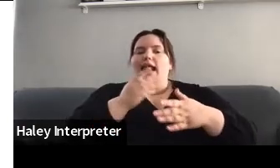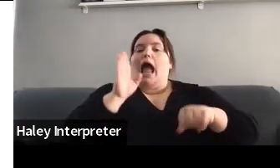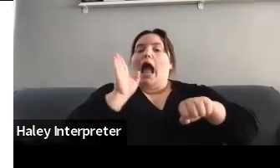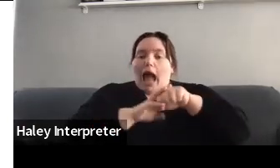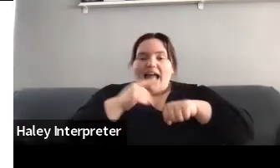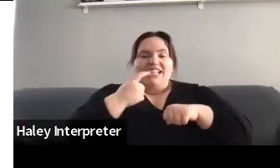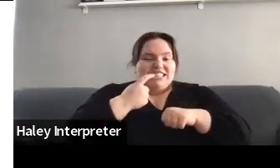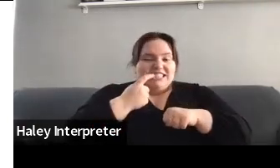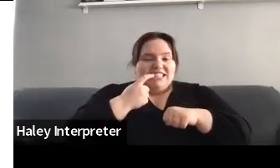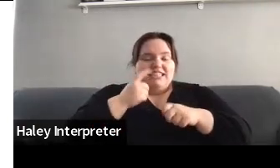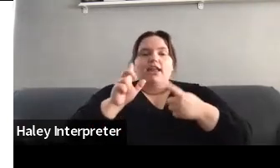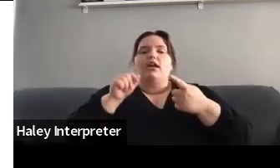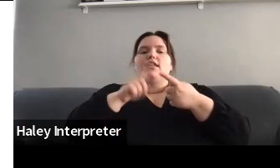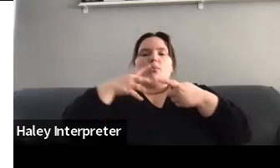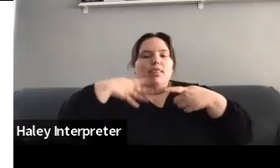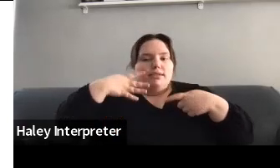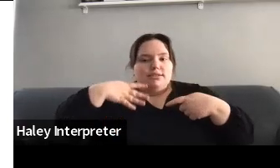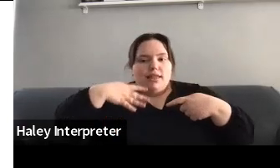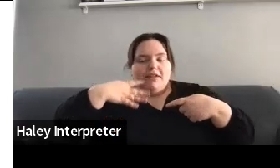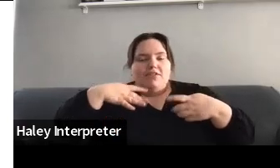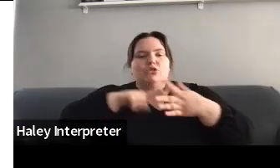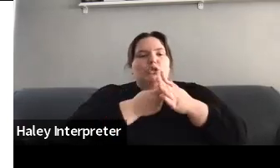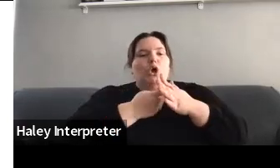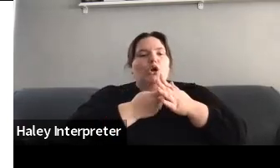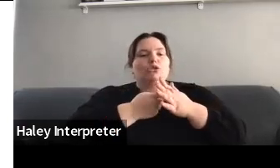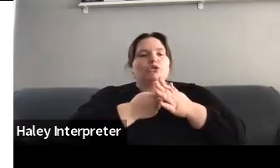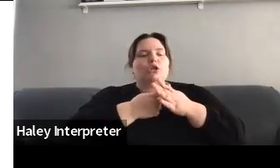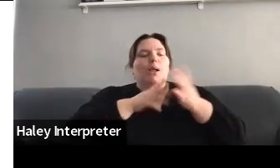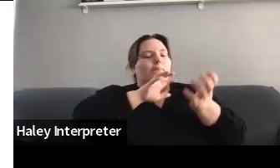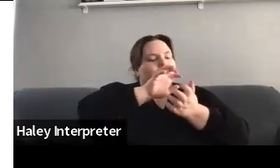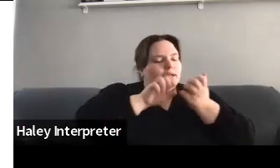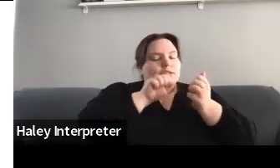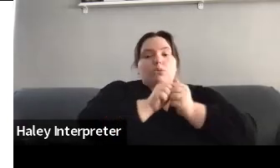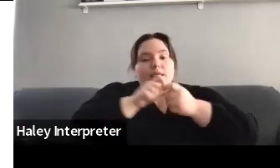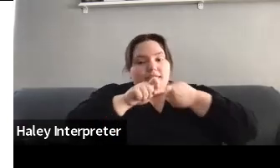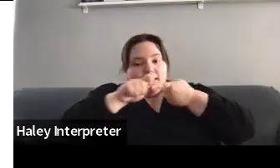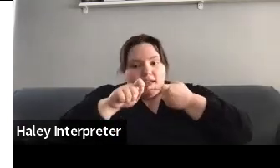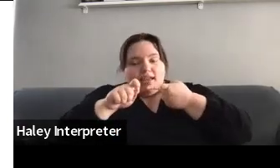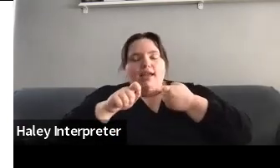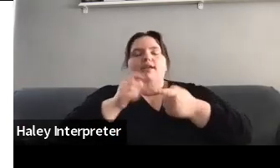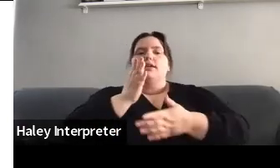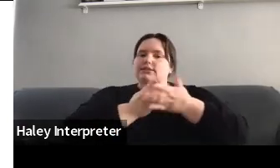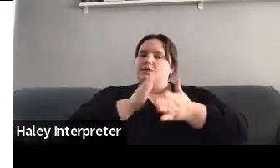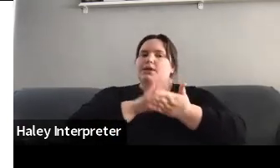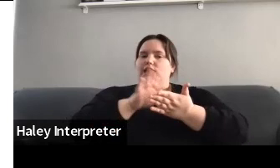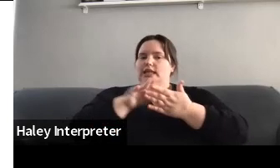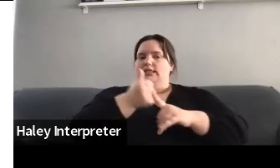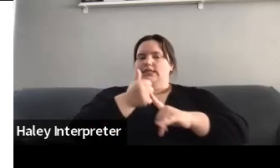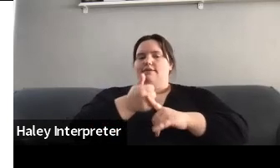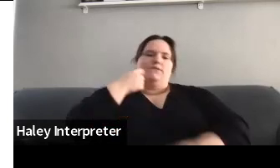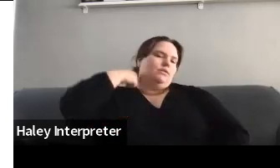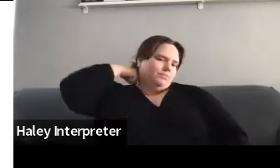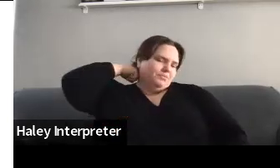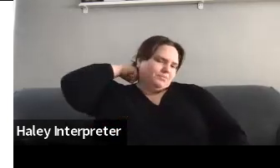then once the saliva begins to mix with the toothpaste, it does some cleaning in itself without